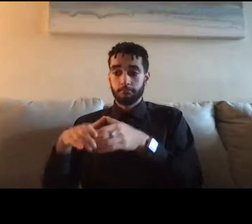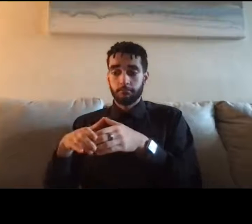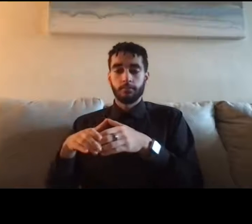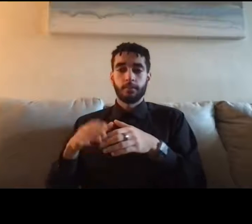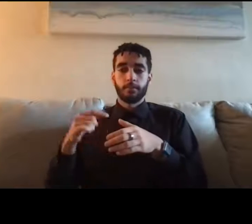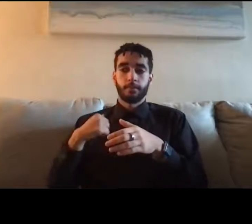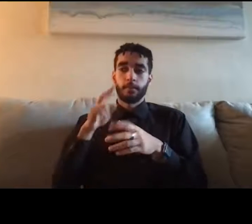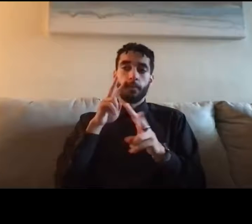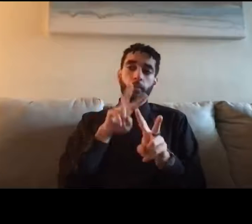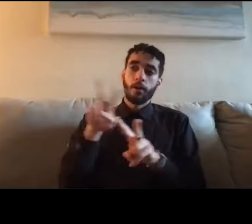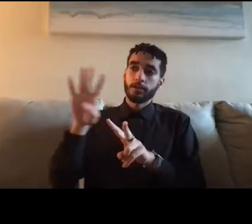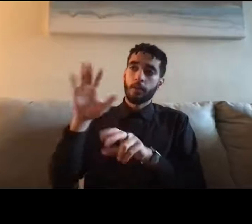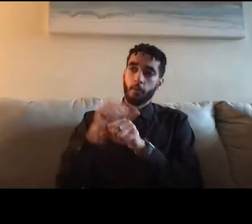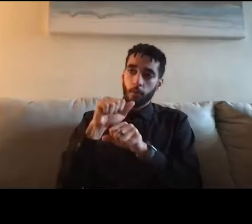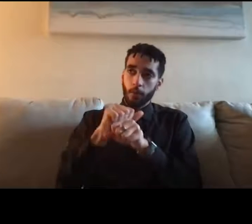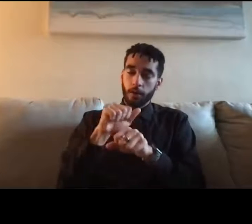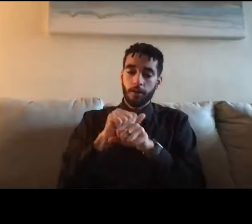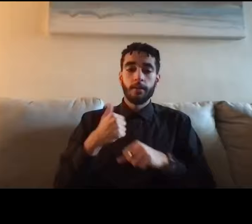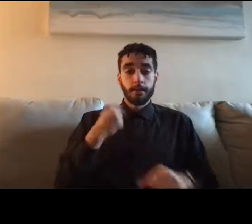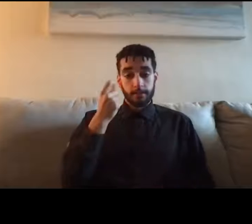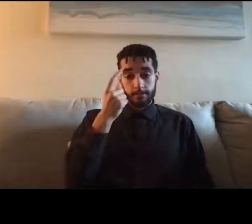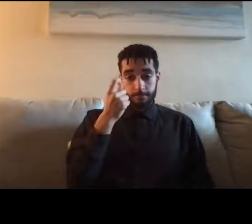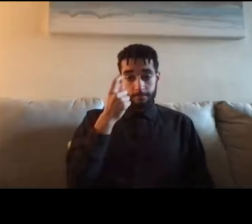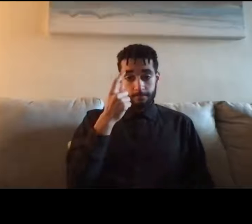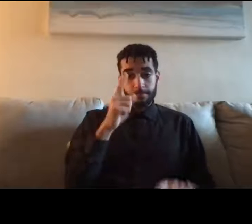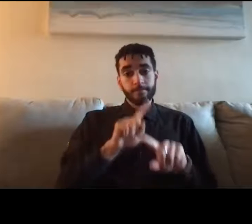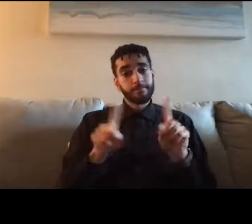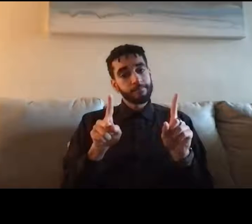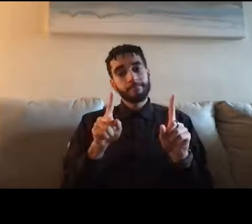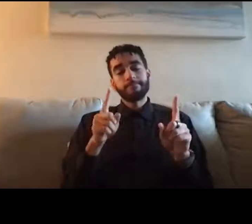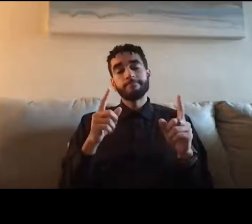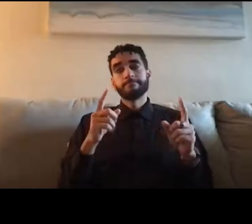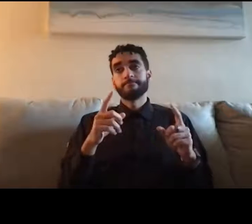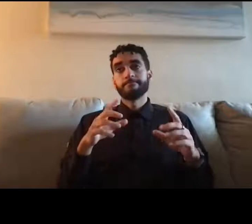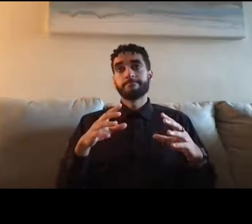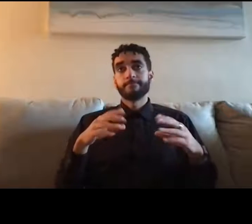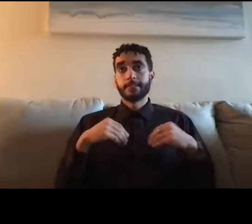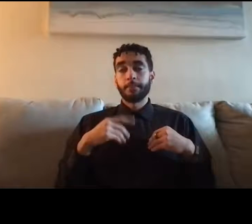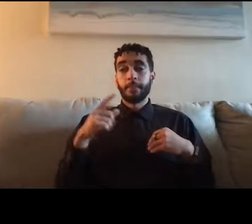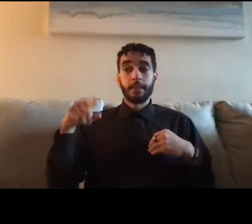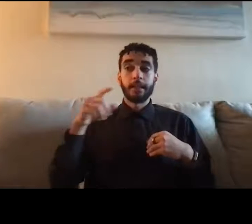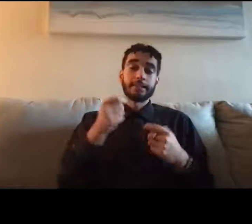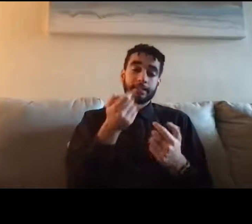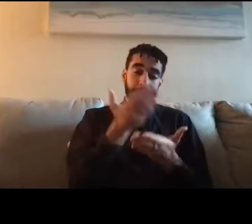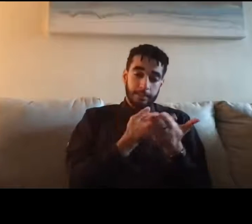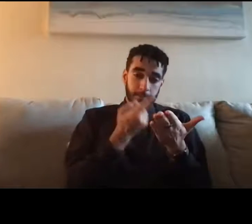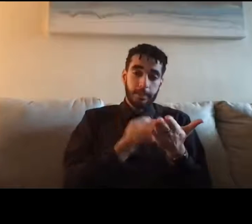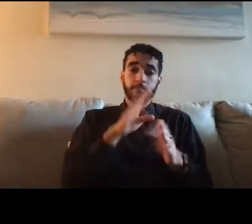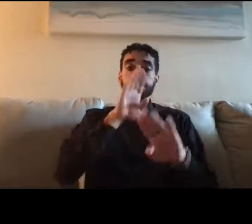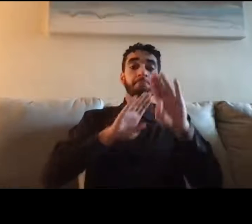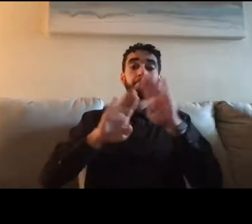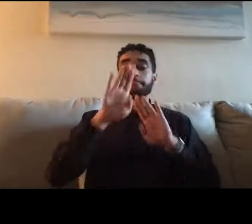and I understand this, but I have to admit to some frustration with it, and that is just a really strong focus on youth and